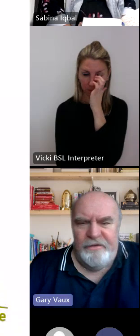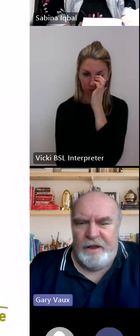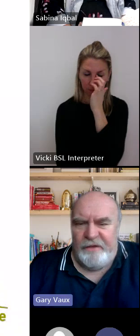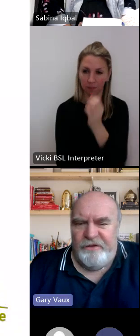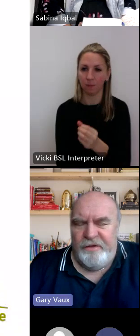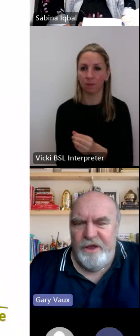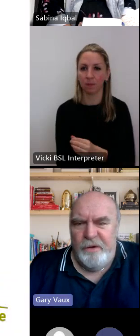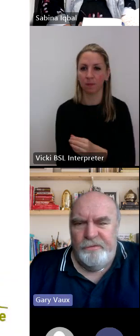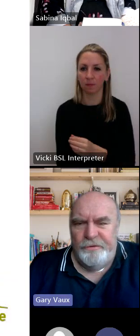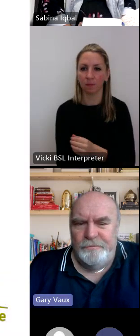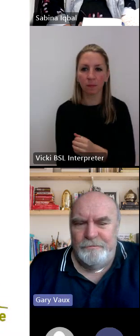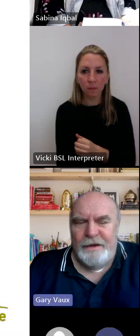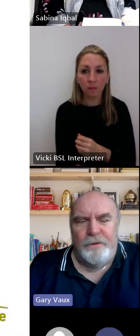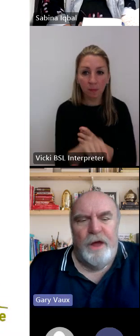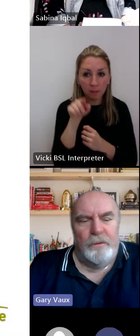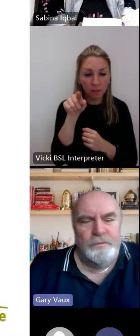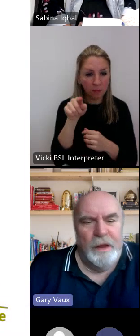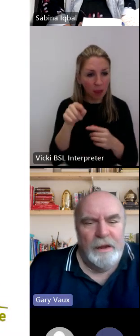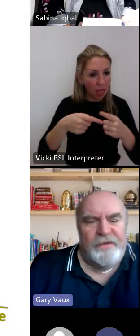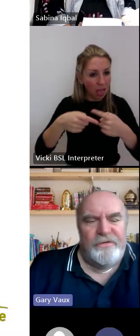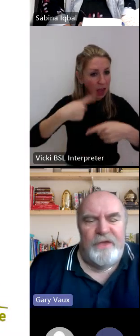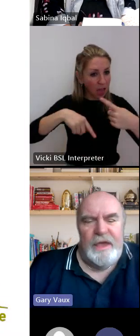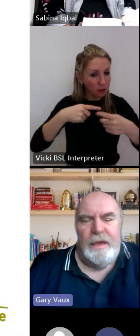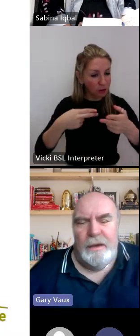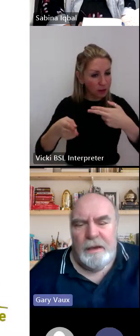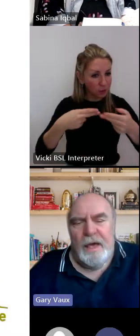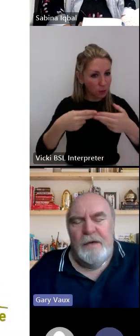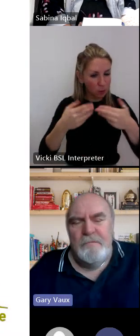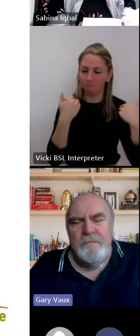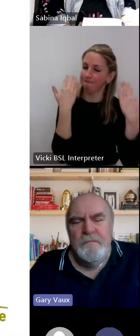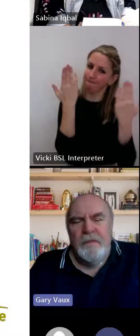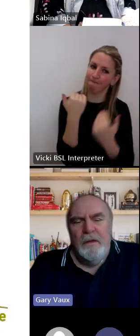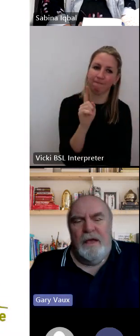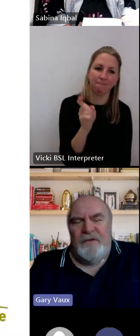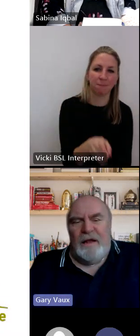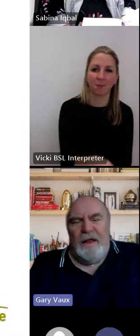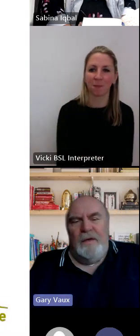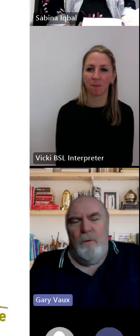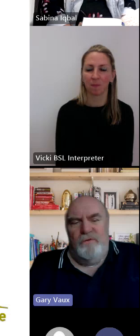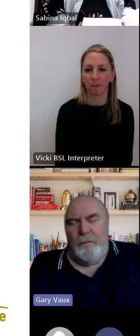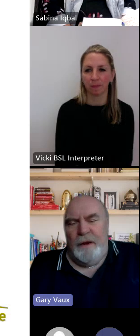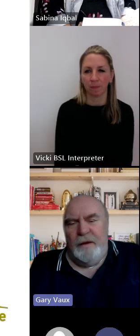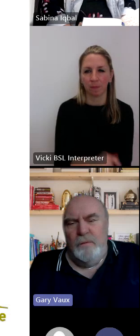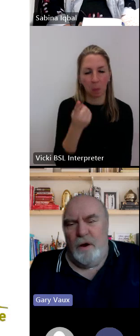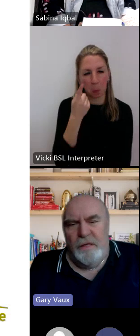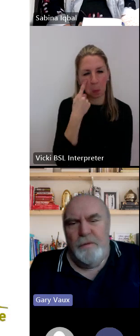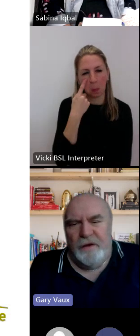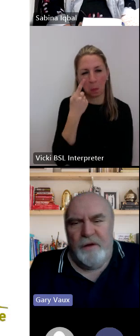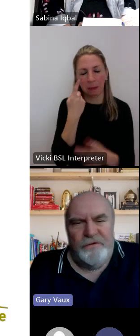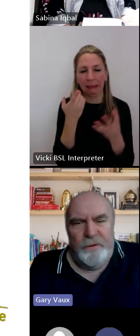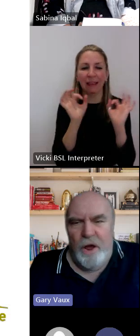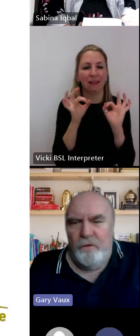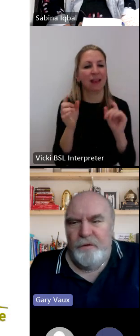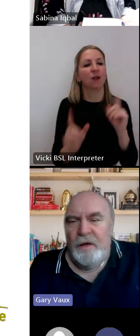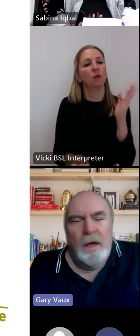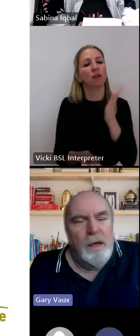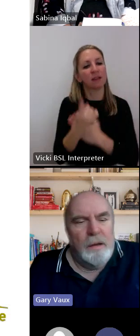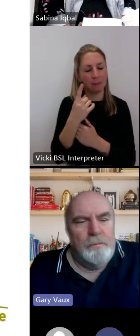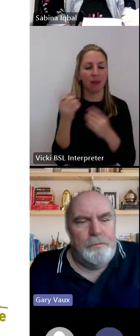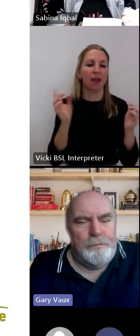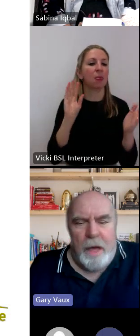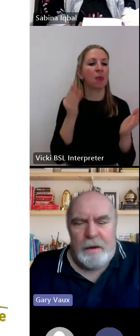Yeah. Is it last year's news? I don't know. Let's see exactly what's happening and what can the Money Advice Unit